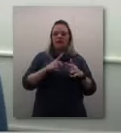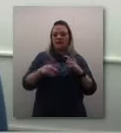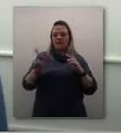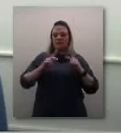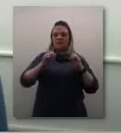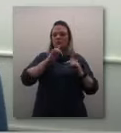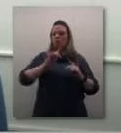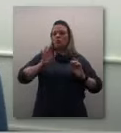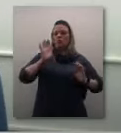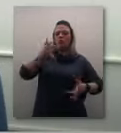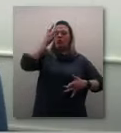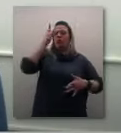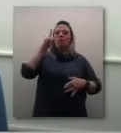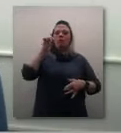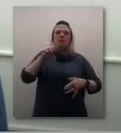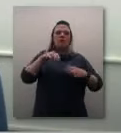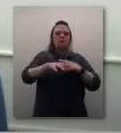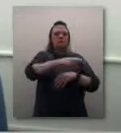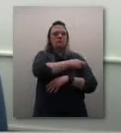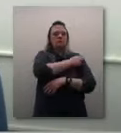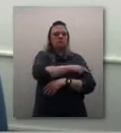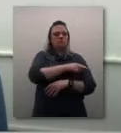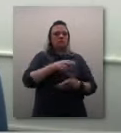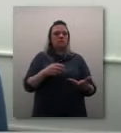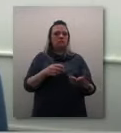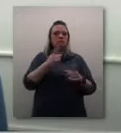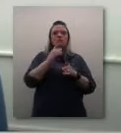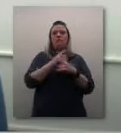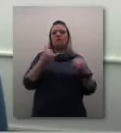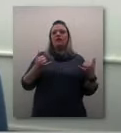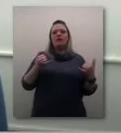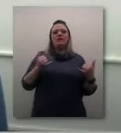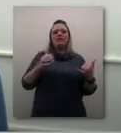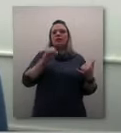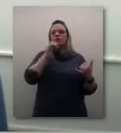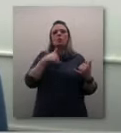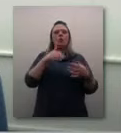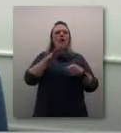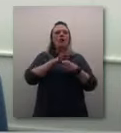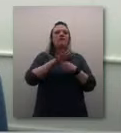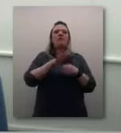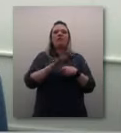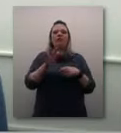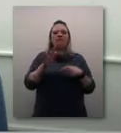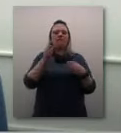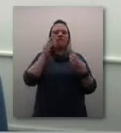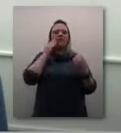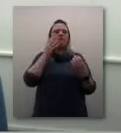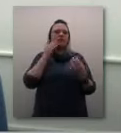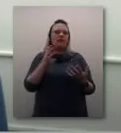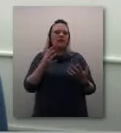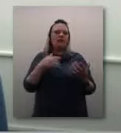require hospitalization. So, right now we don't have enough information to say